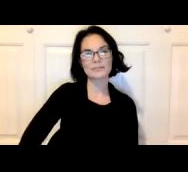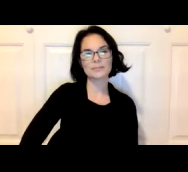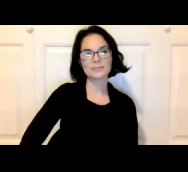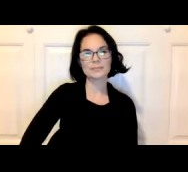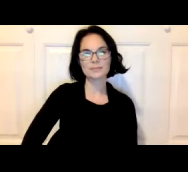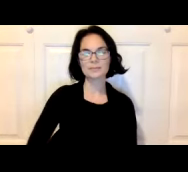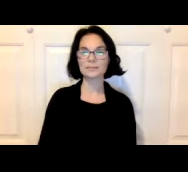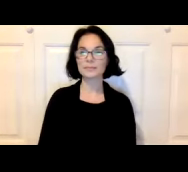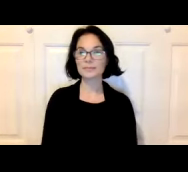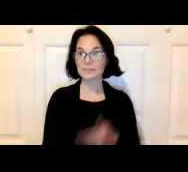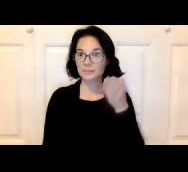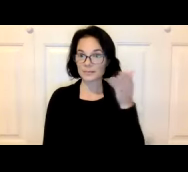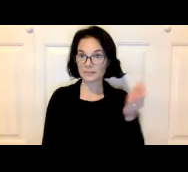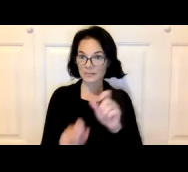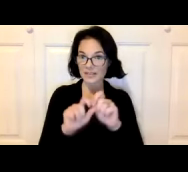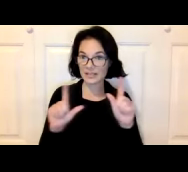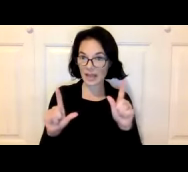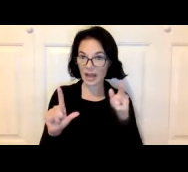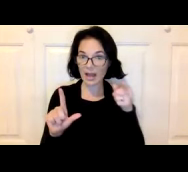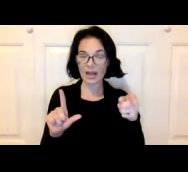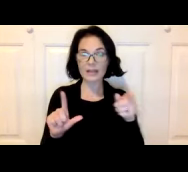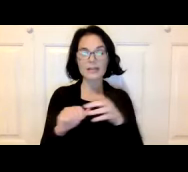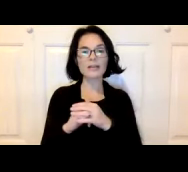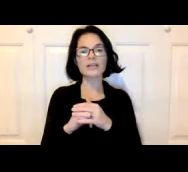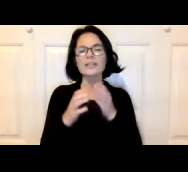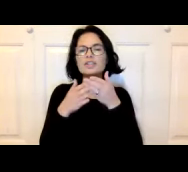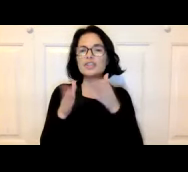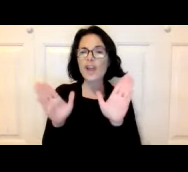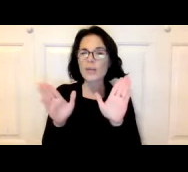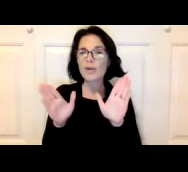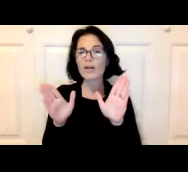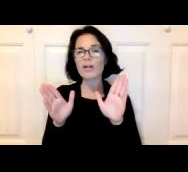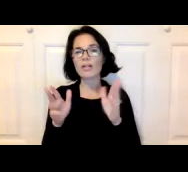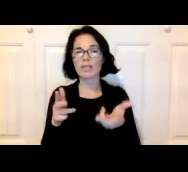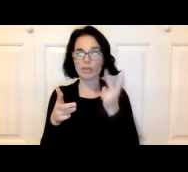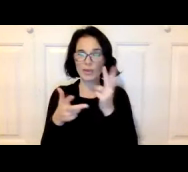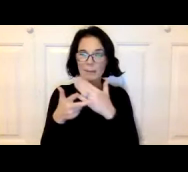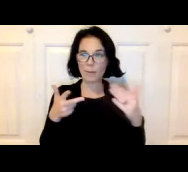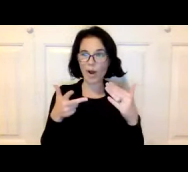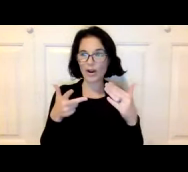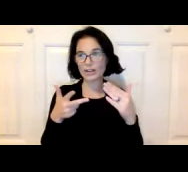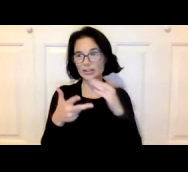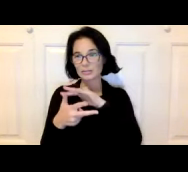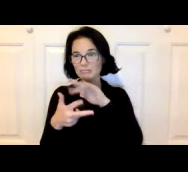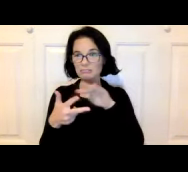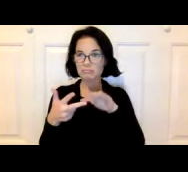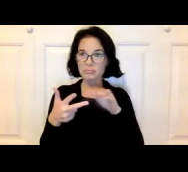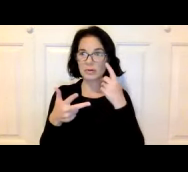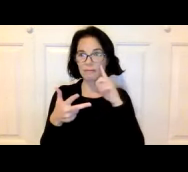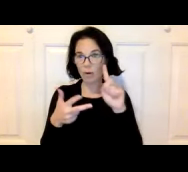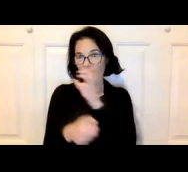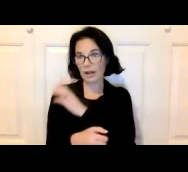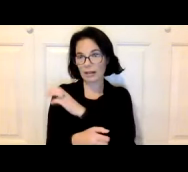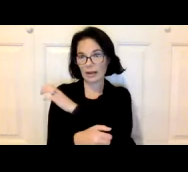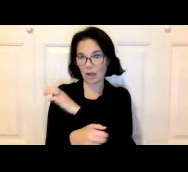So this is a general overview of the different phases for clinical trials. So phase 1, the